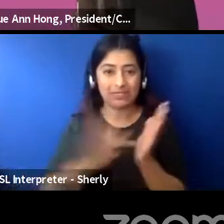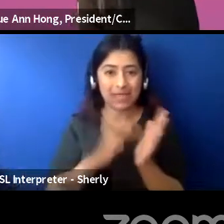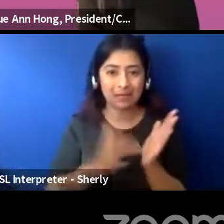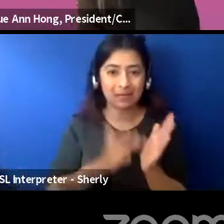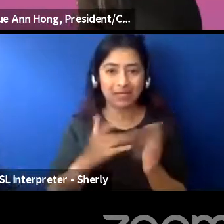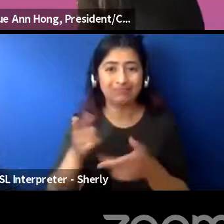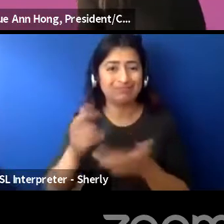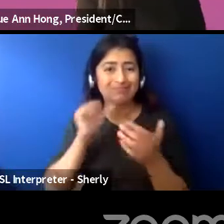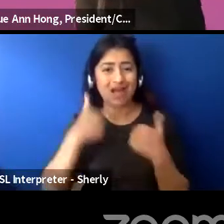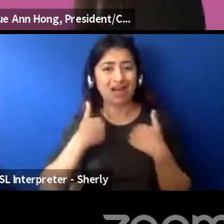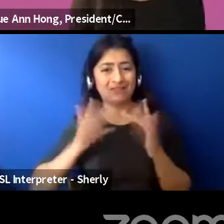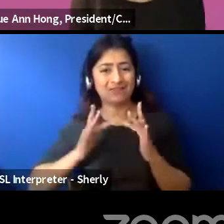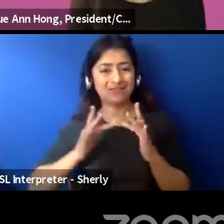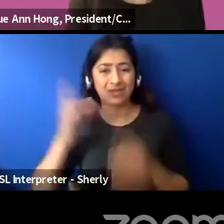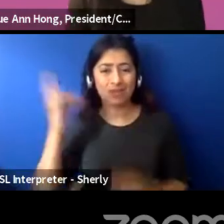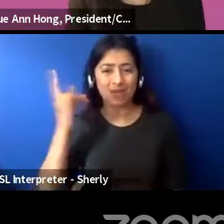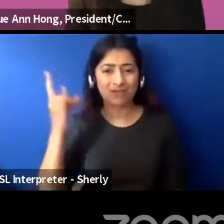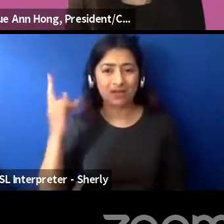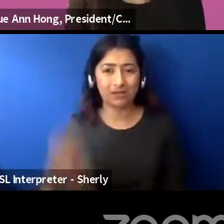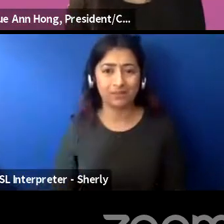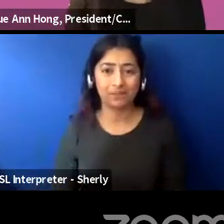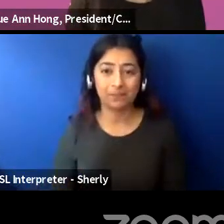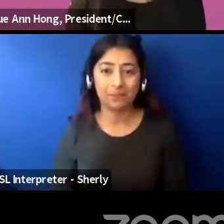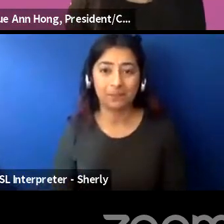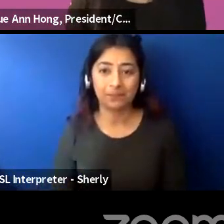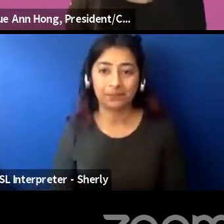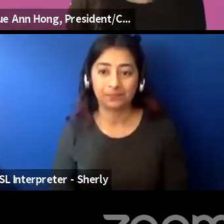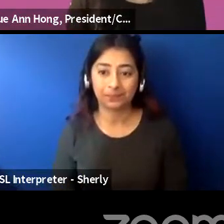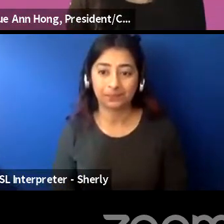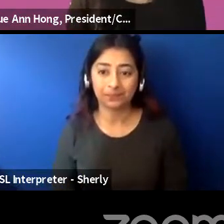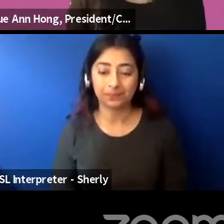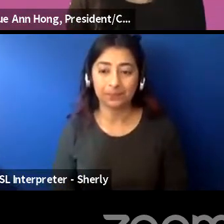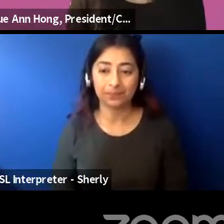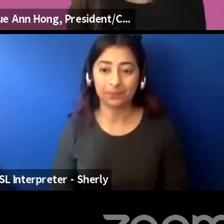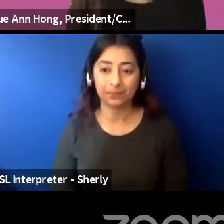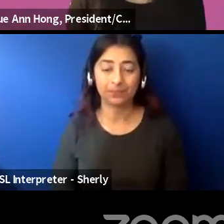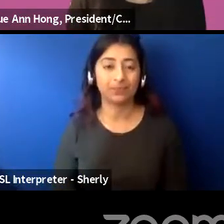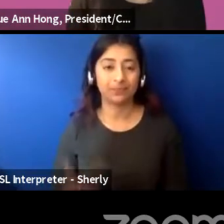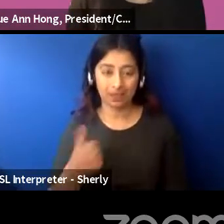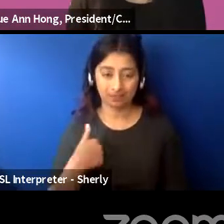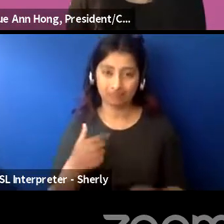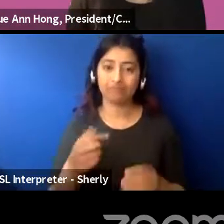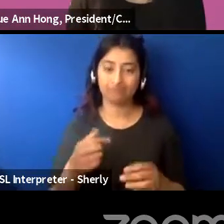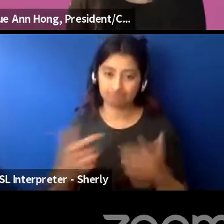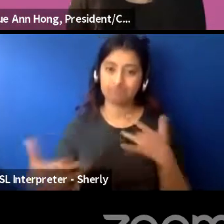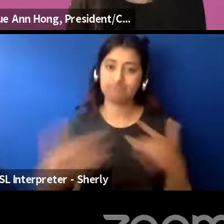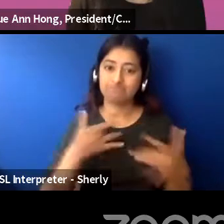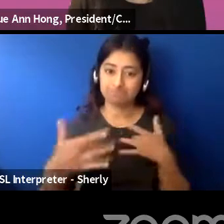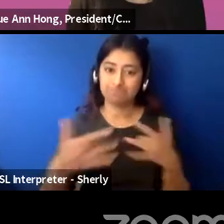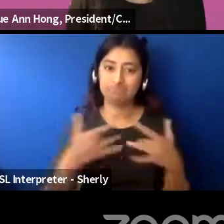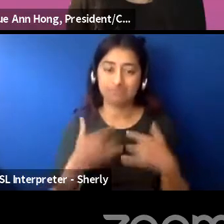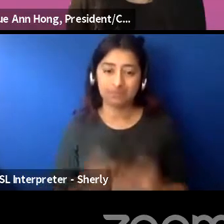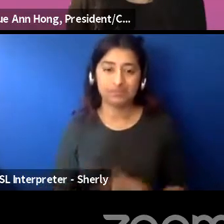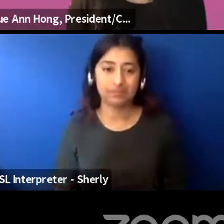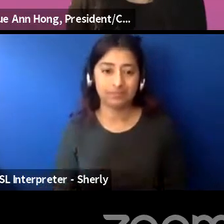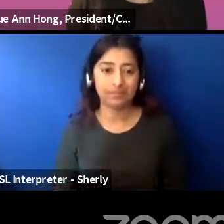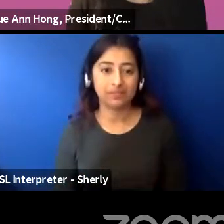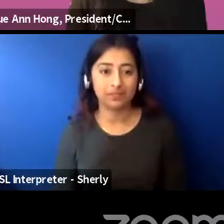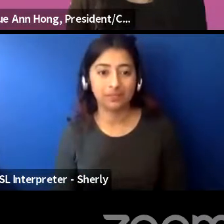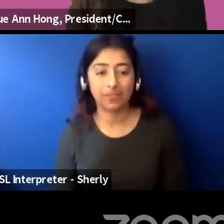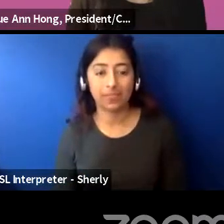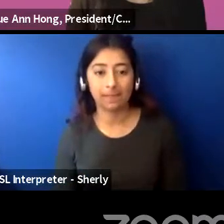Wi-Fi capabilities. And so, I'm very concerned, as even though we,